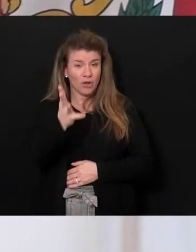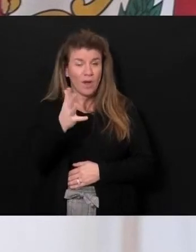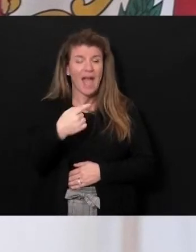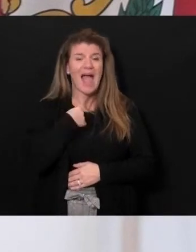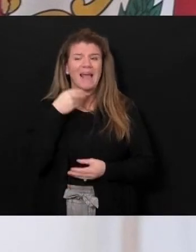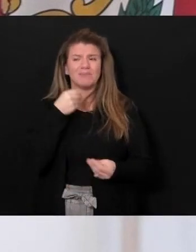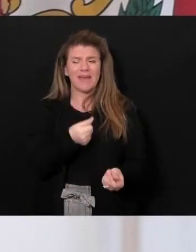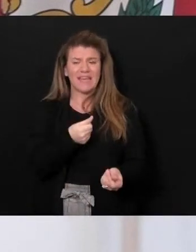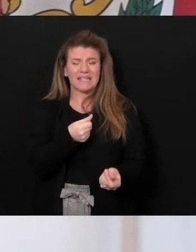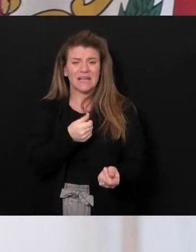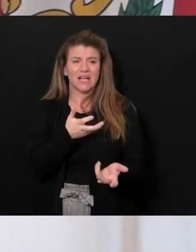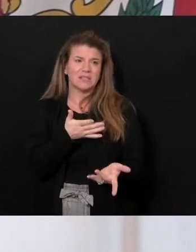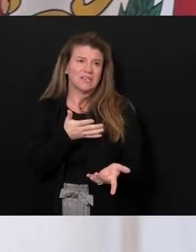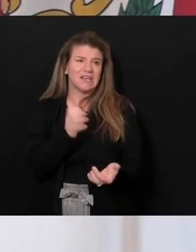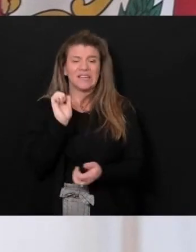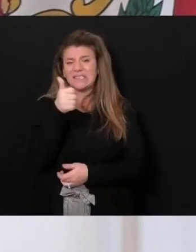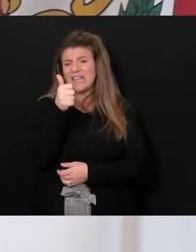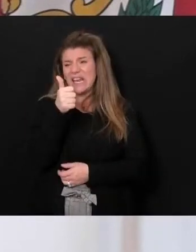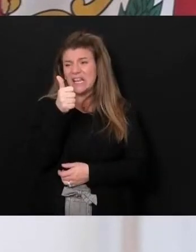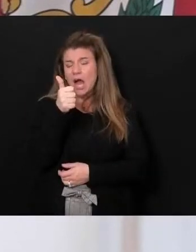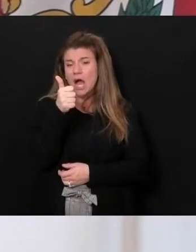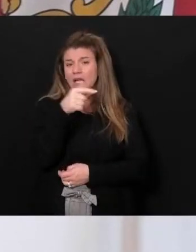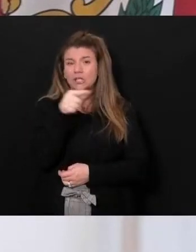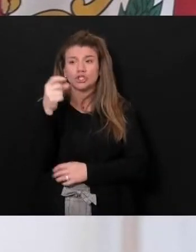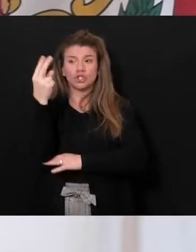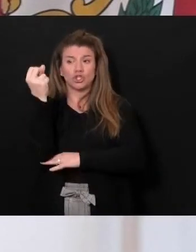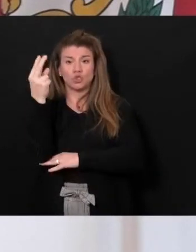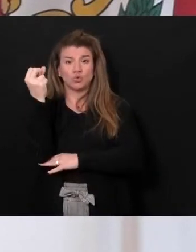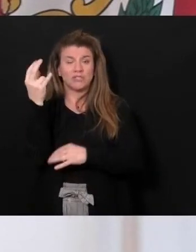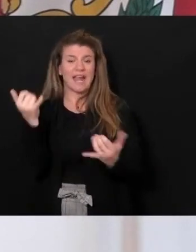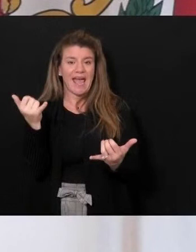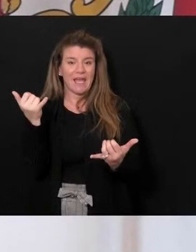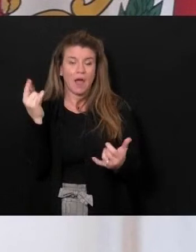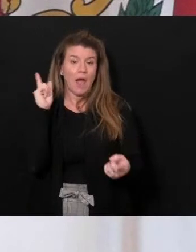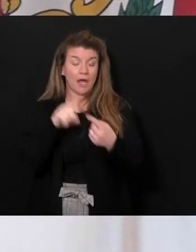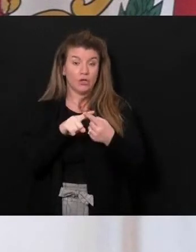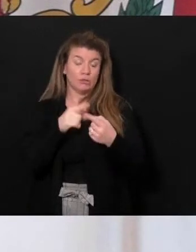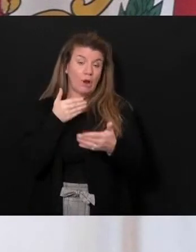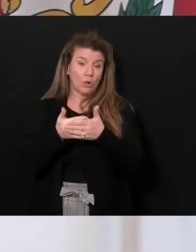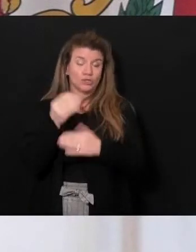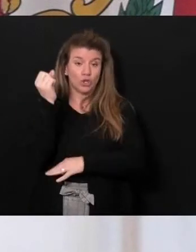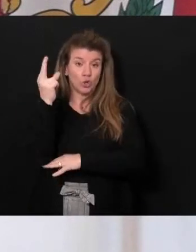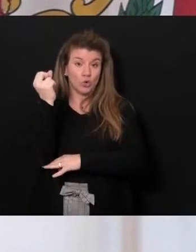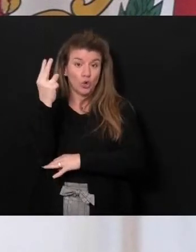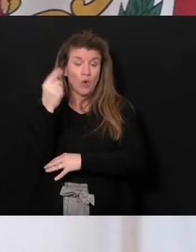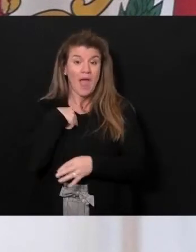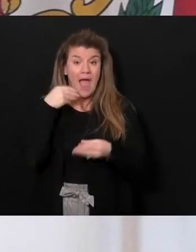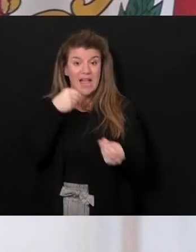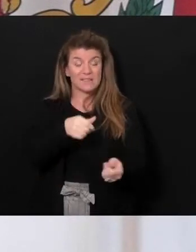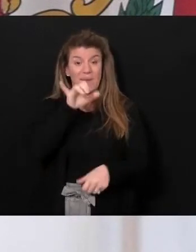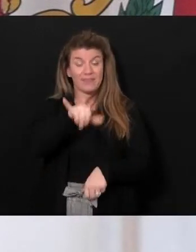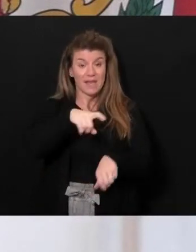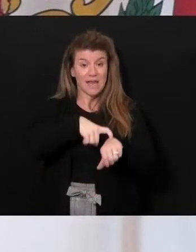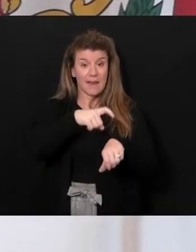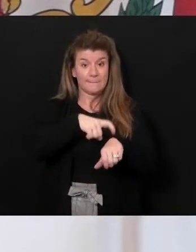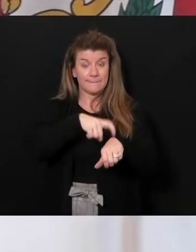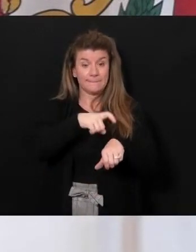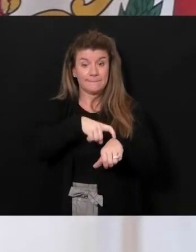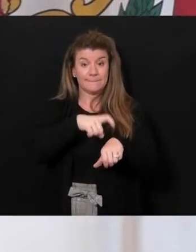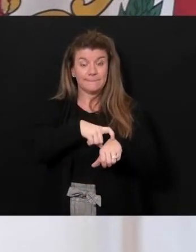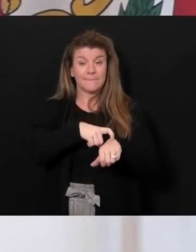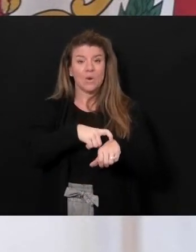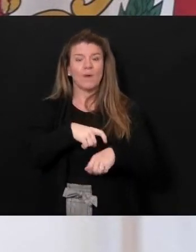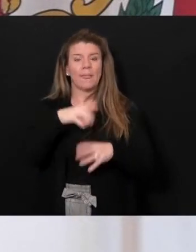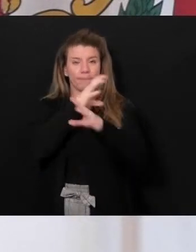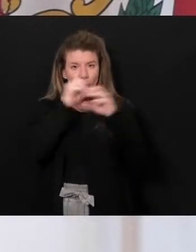spent from 10 o'clock to noon today, or till almost noon. I spent that time with the President